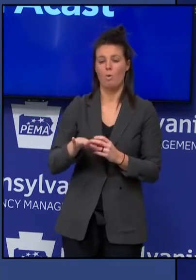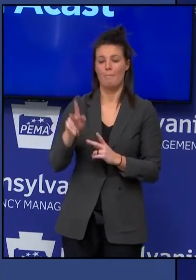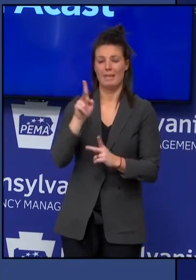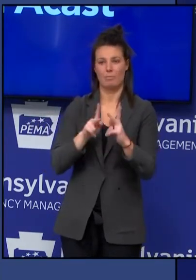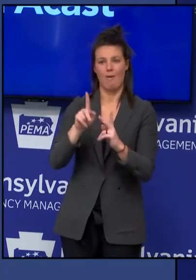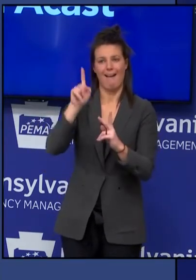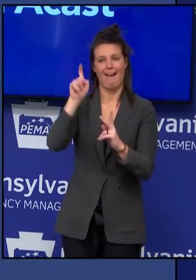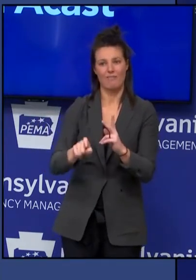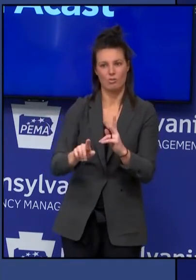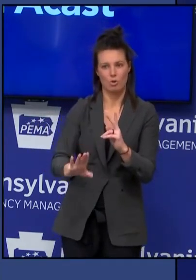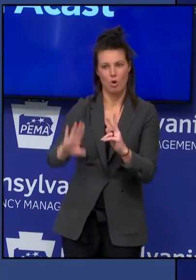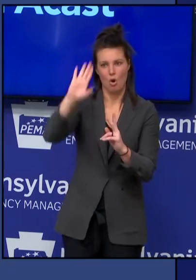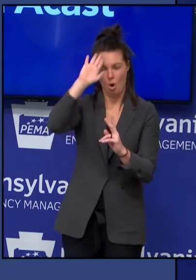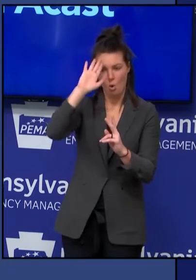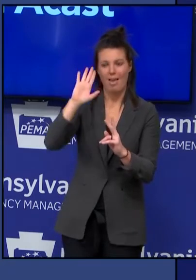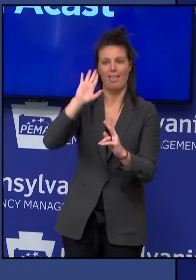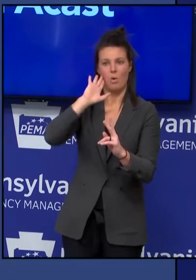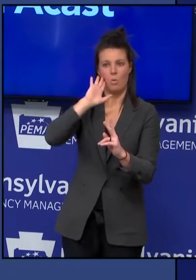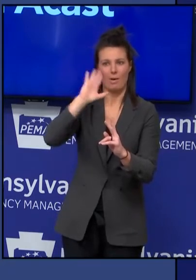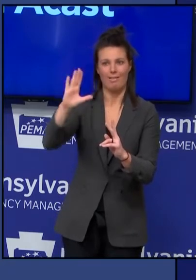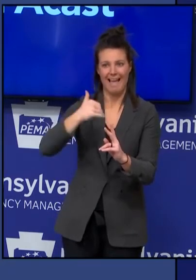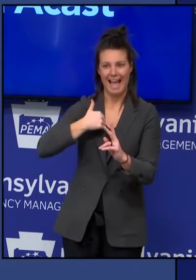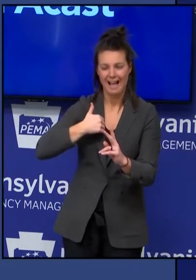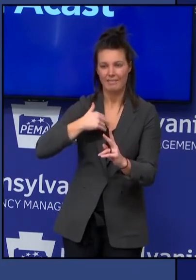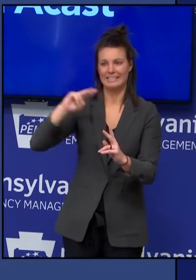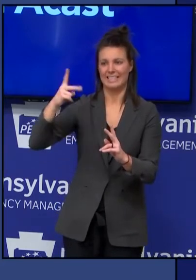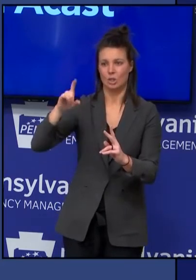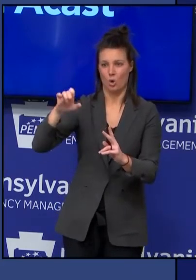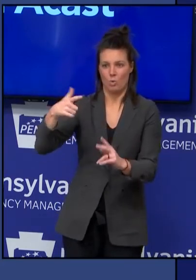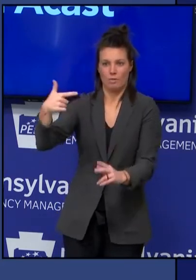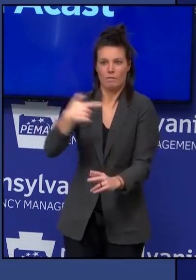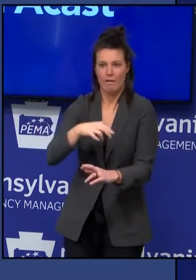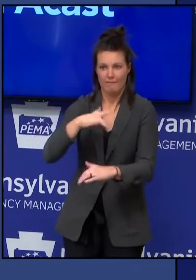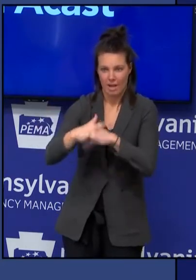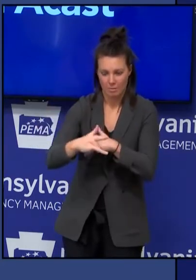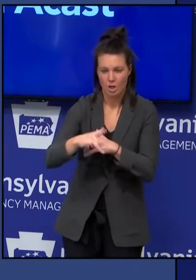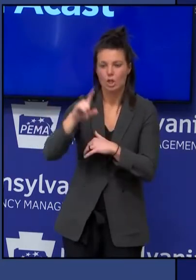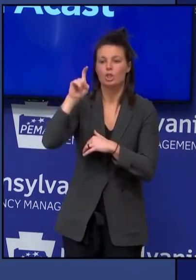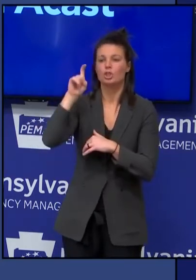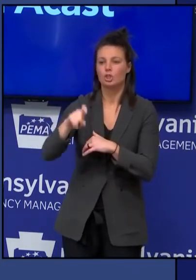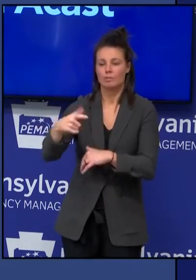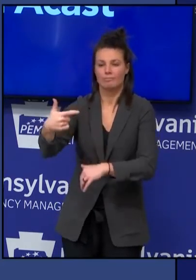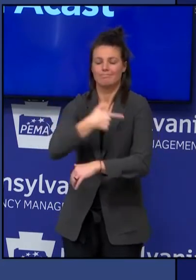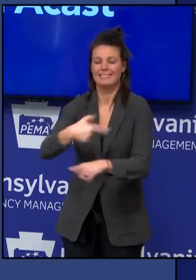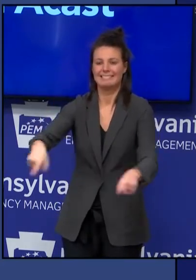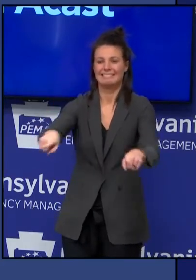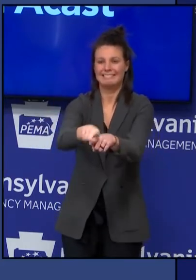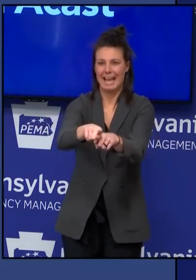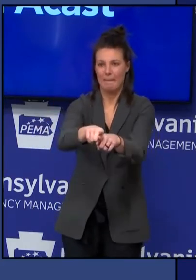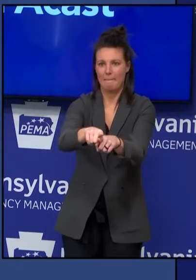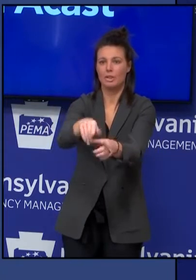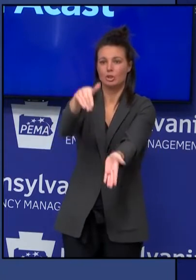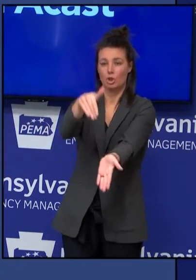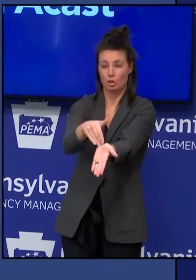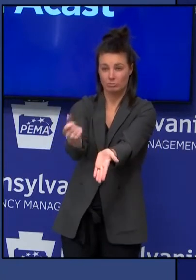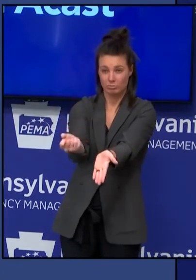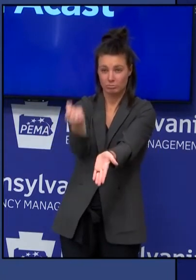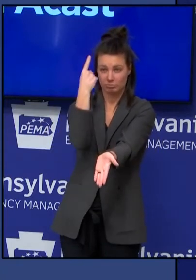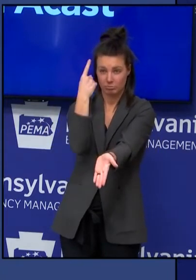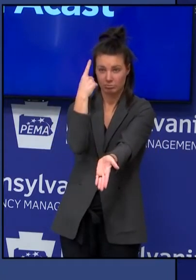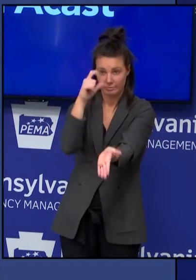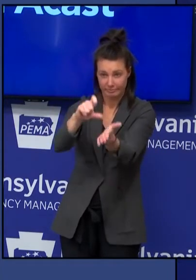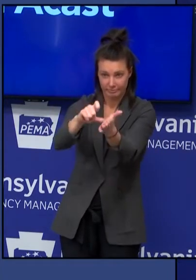to be able to know that they're going to get their second dose shots, and they should get them from their same provider. And we want to reiterate that as